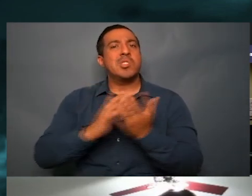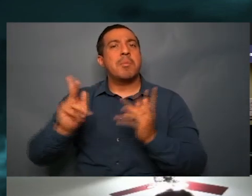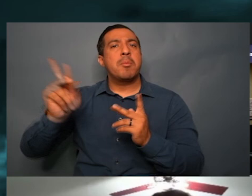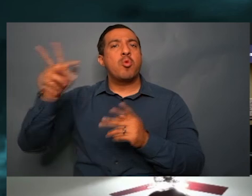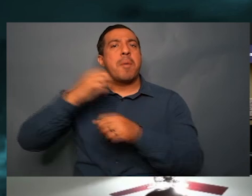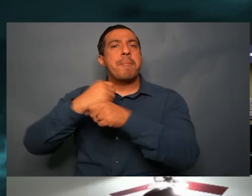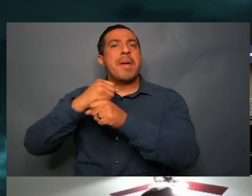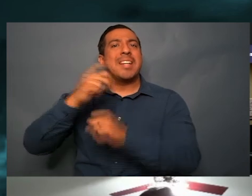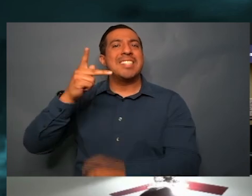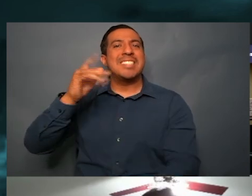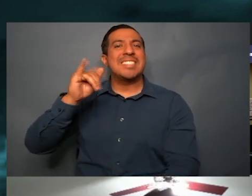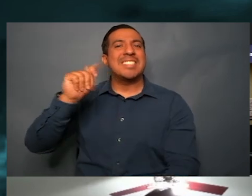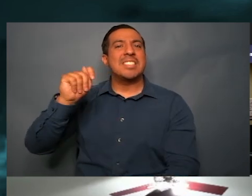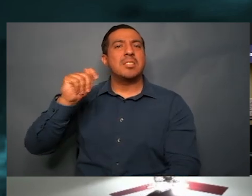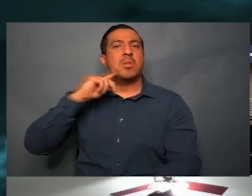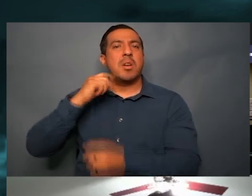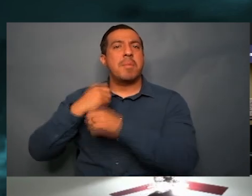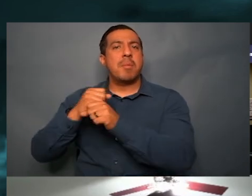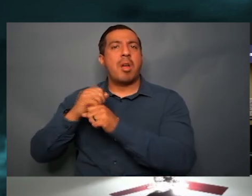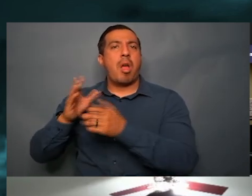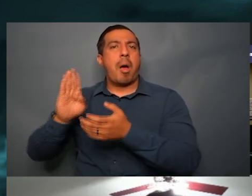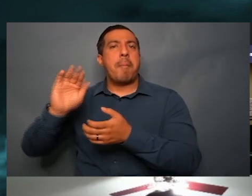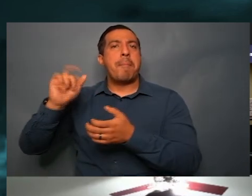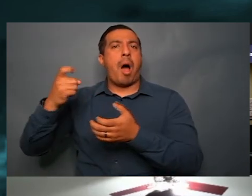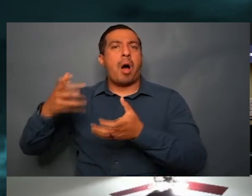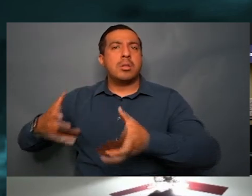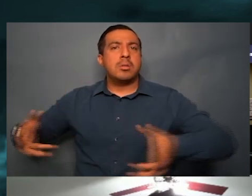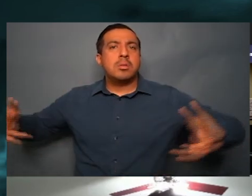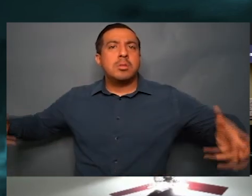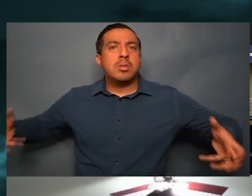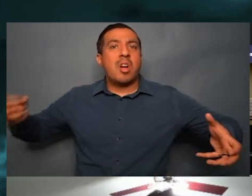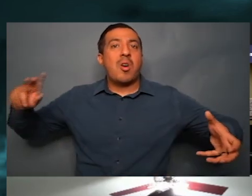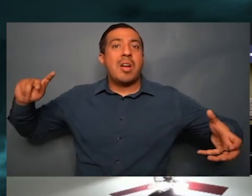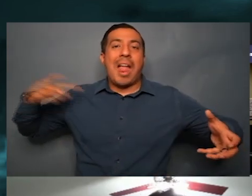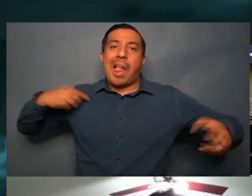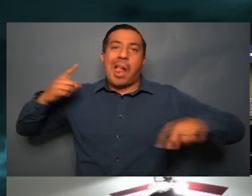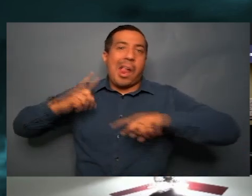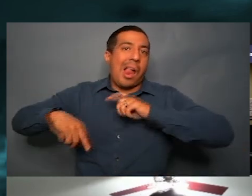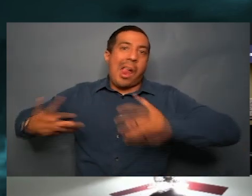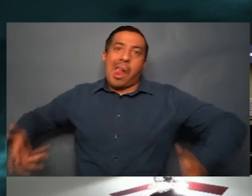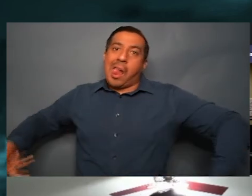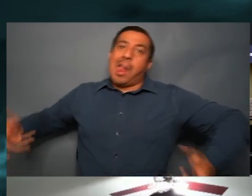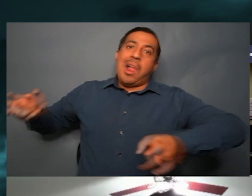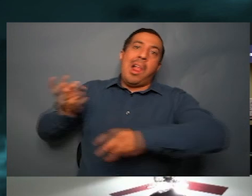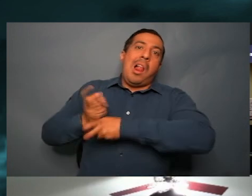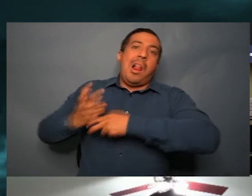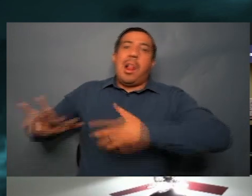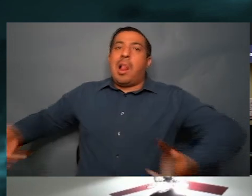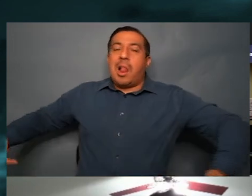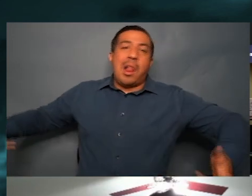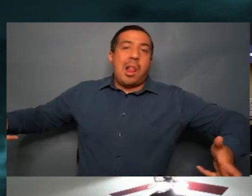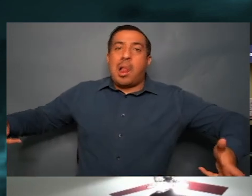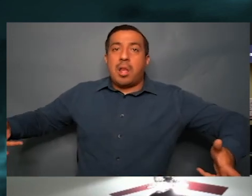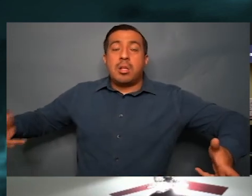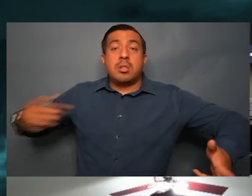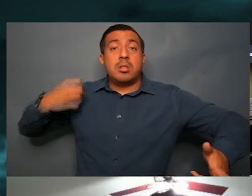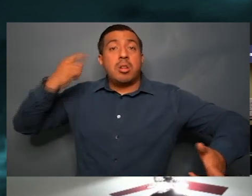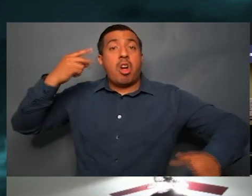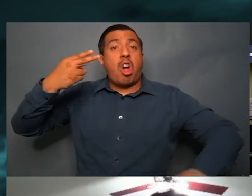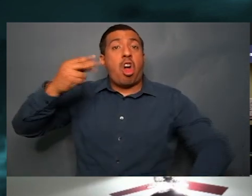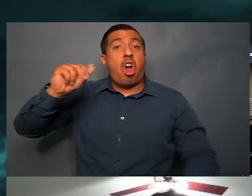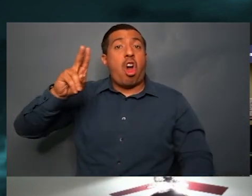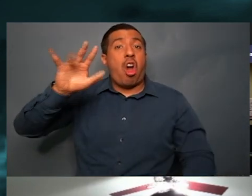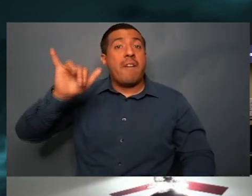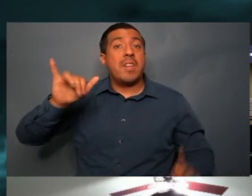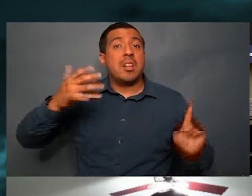it'll be a tote box or bag that's so heavy they can't pick it up. As we learned in Harvey, you may only